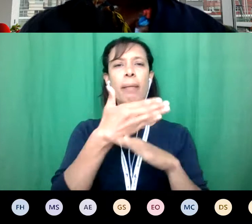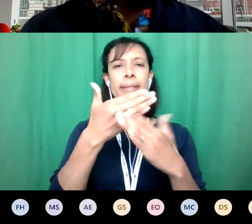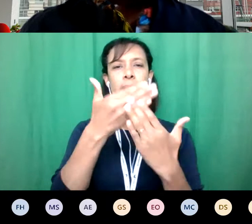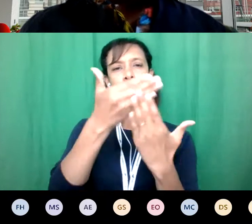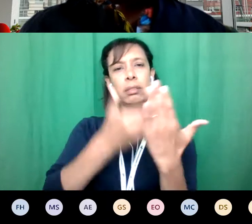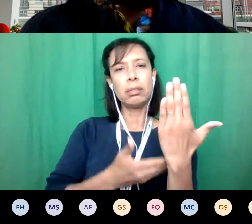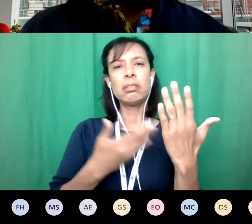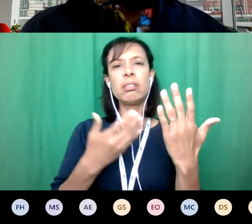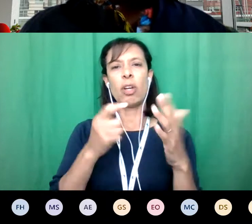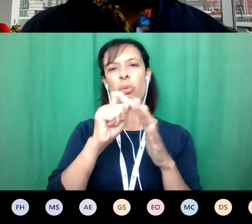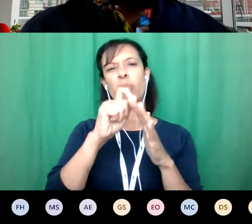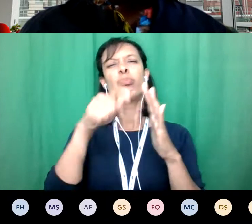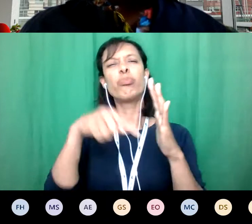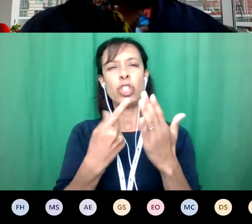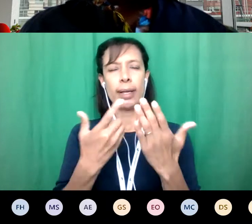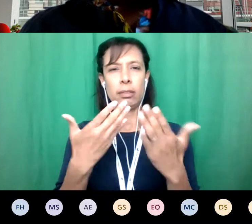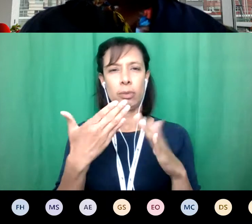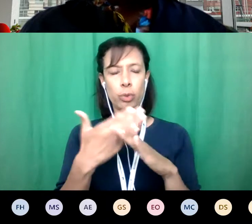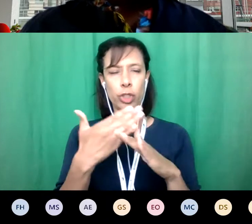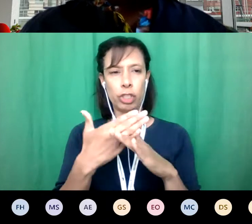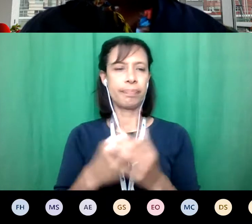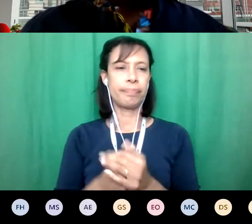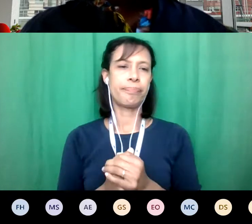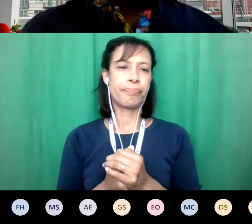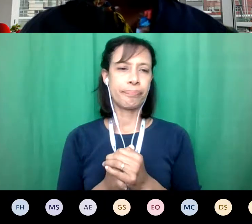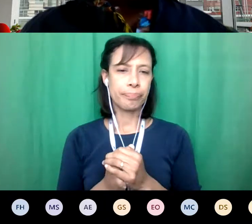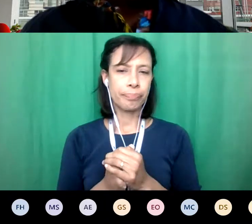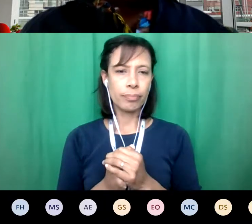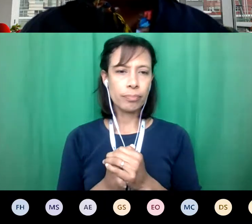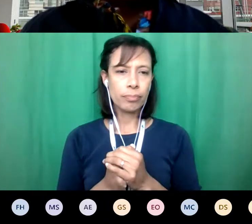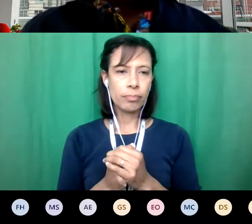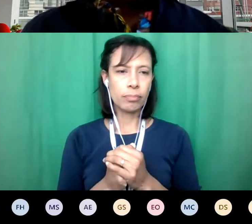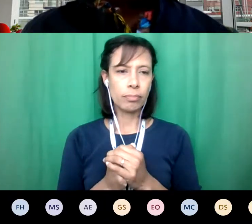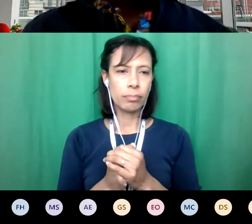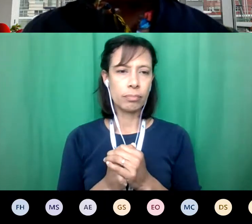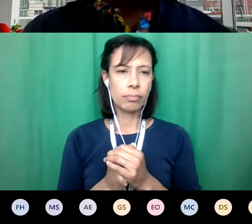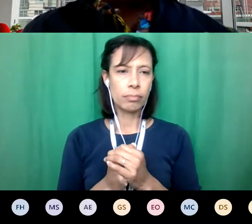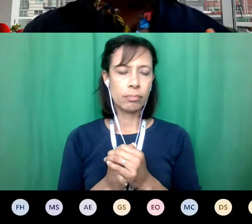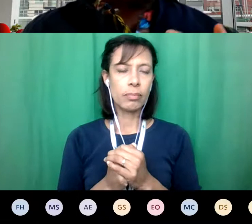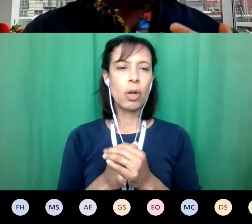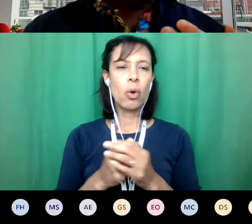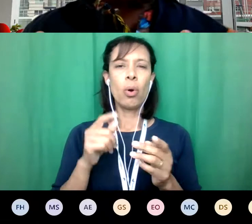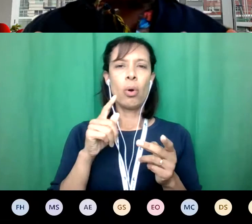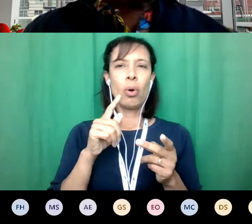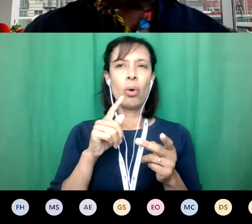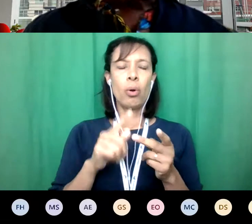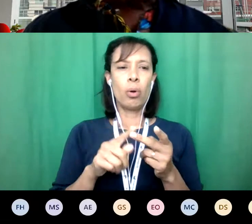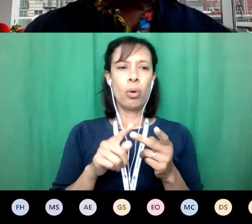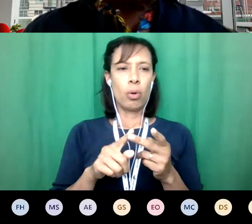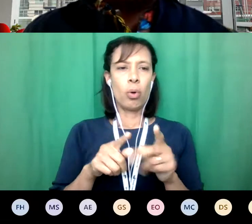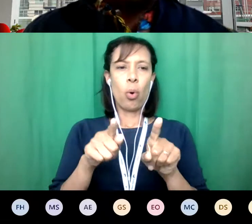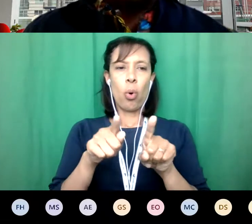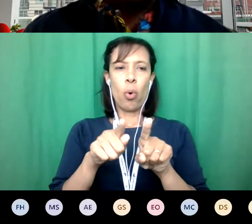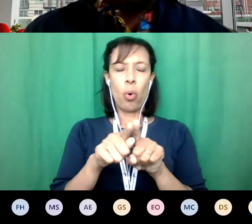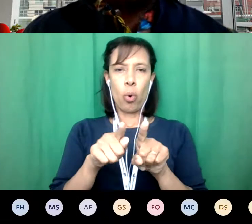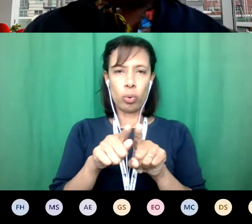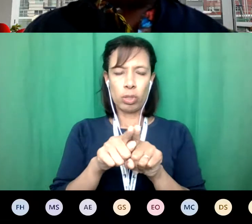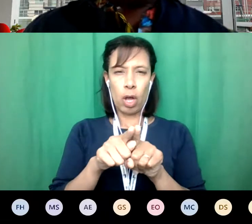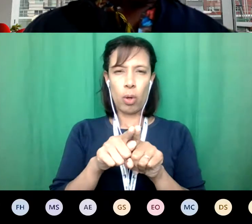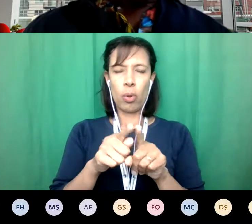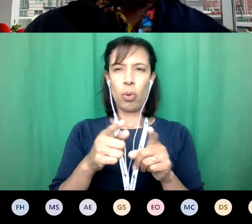project. I'm going to talk a little bit about the way that you should think about your research